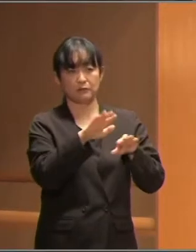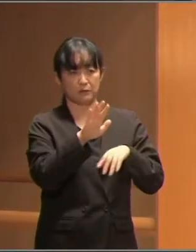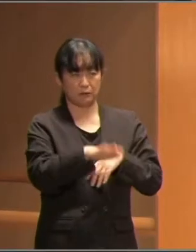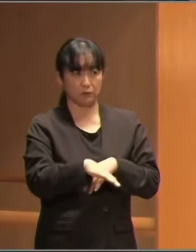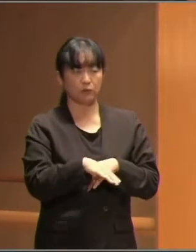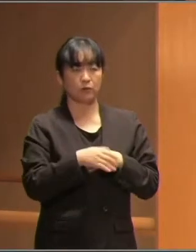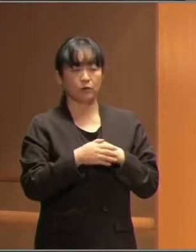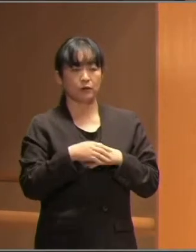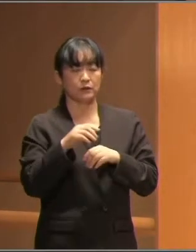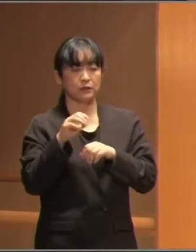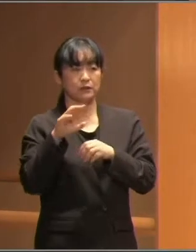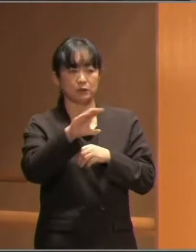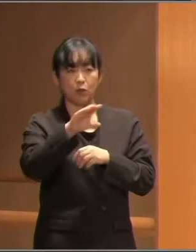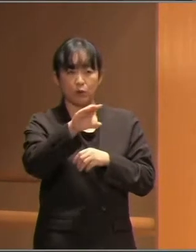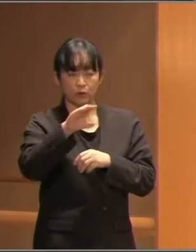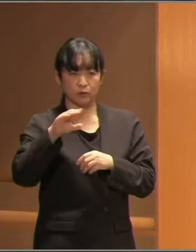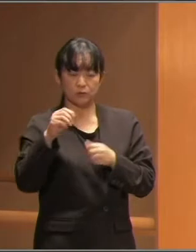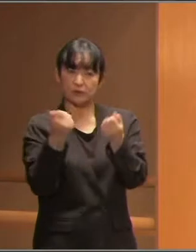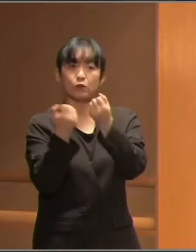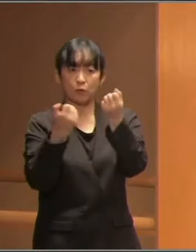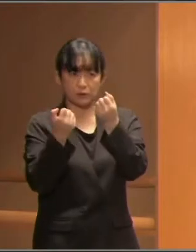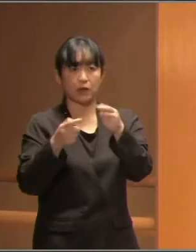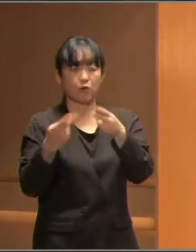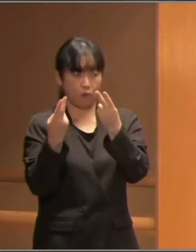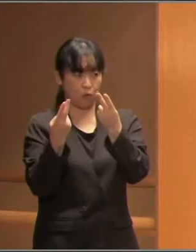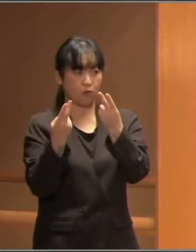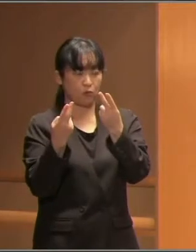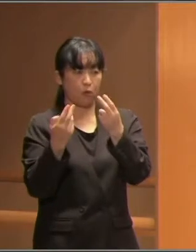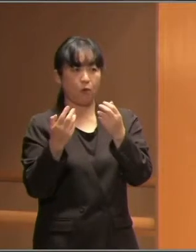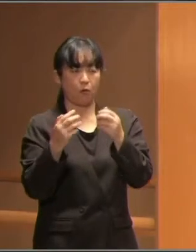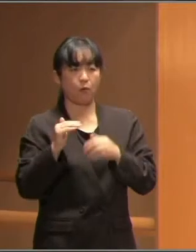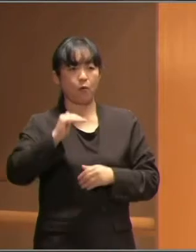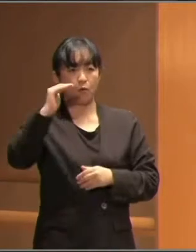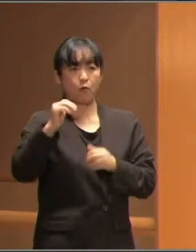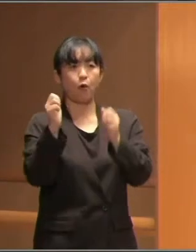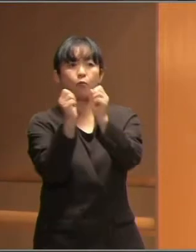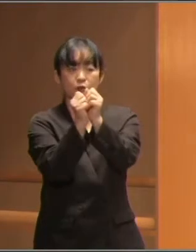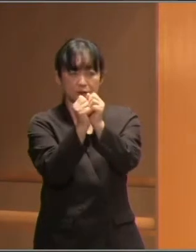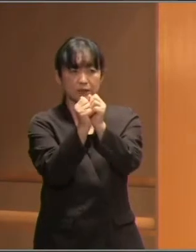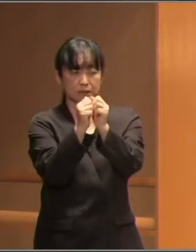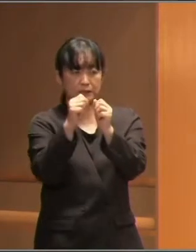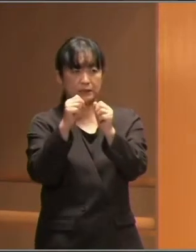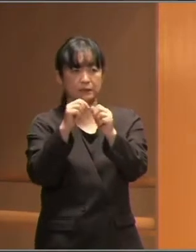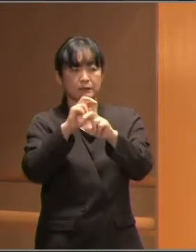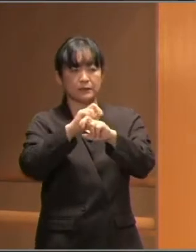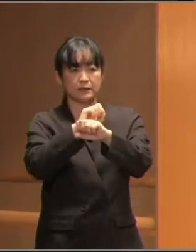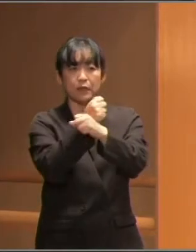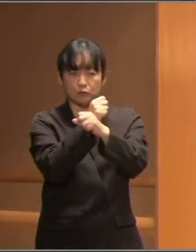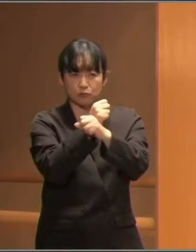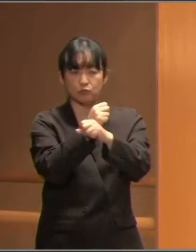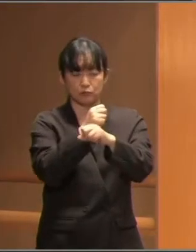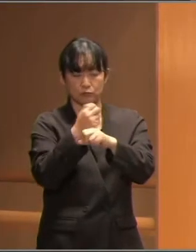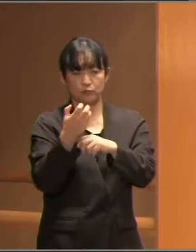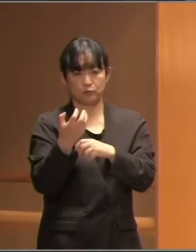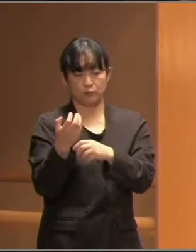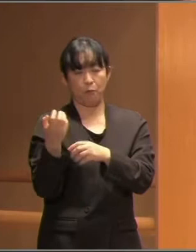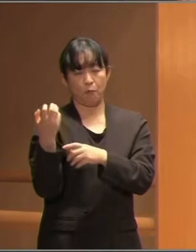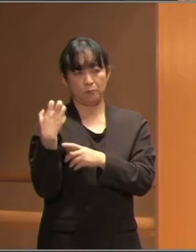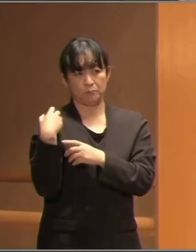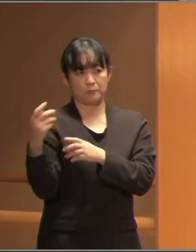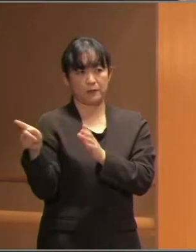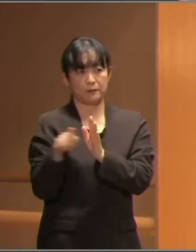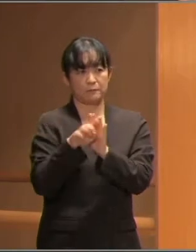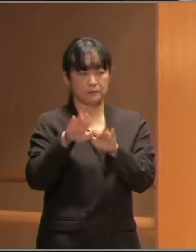1980 and have been developing polymer materials for automobiles. Since 2016, I